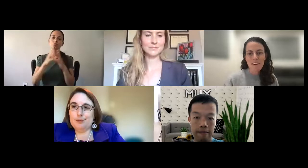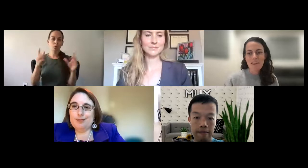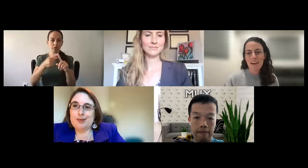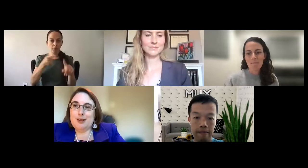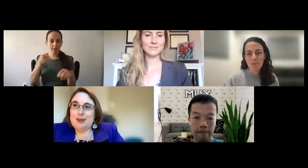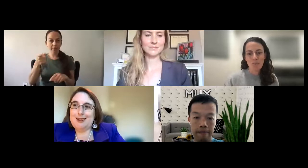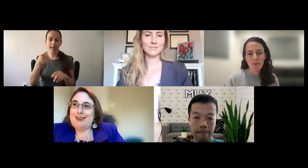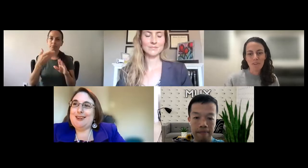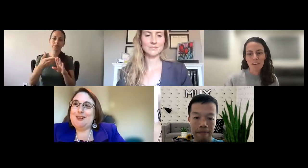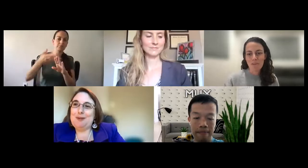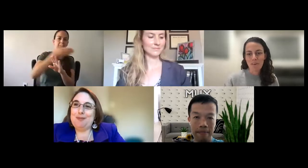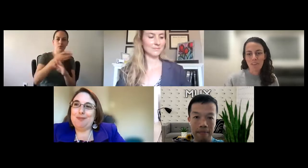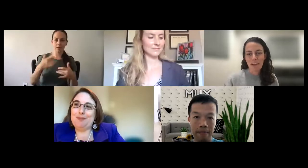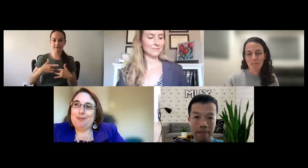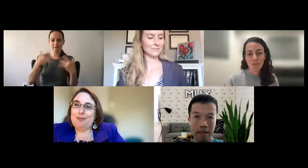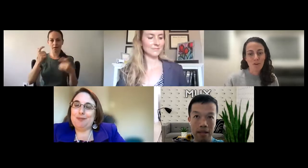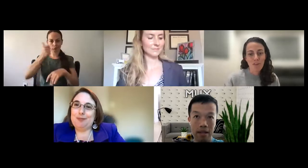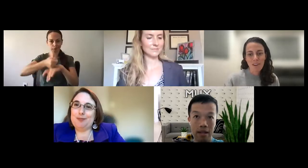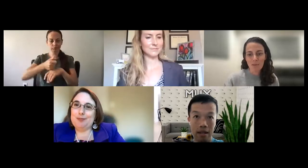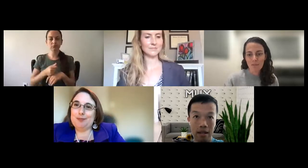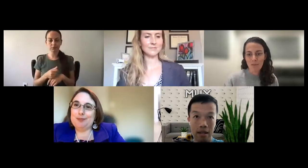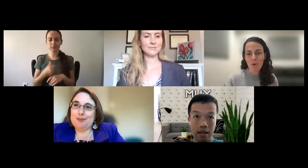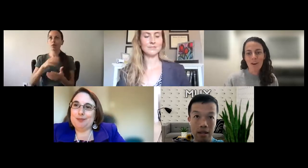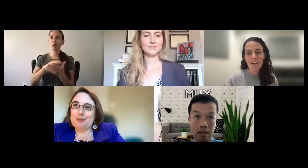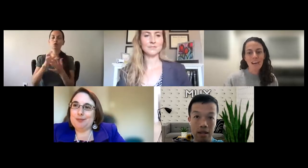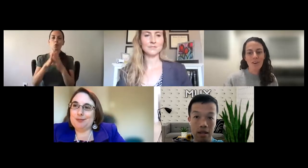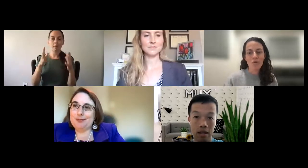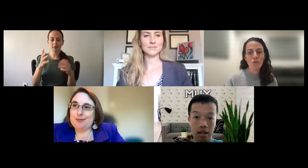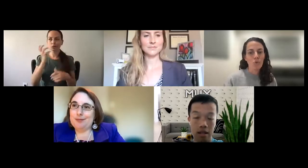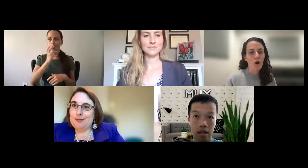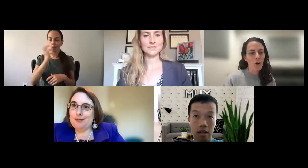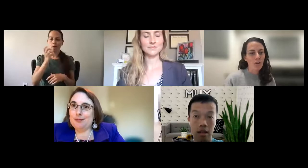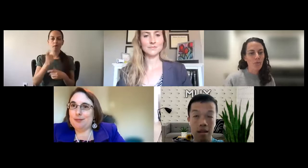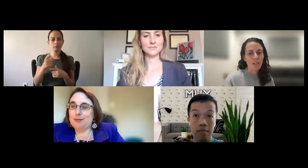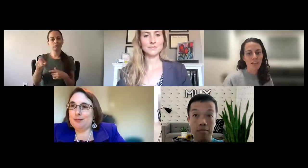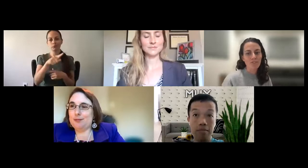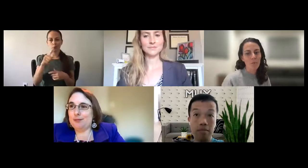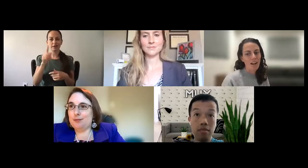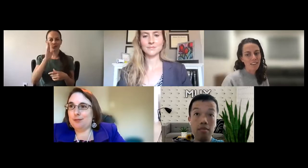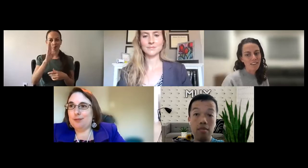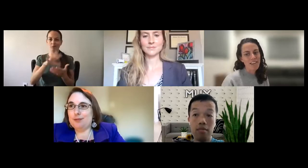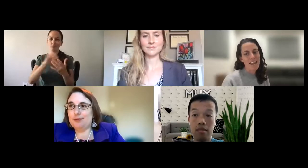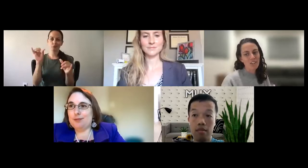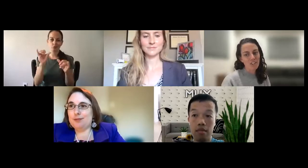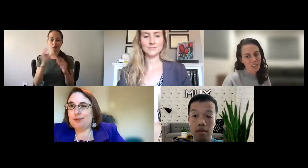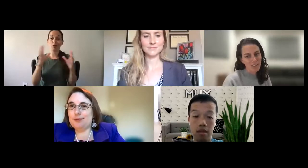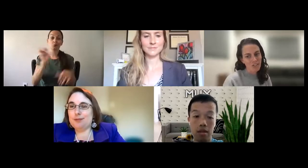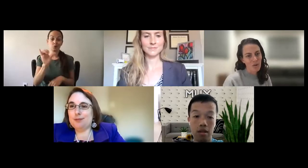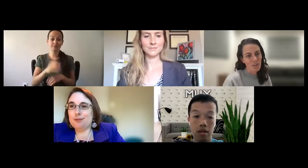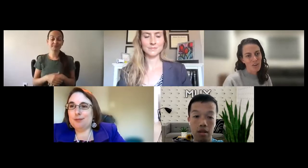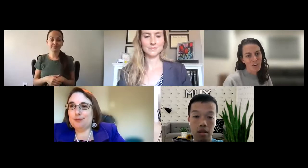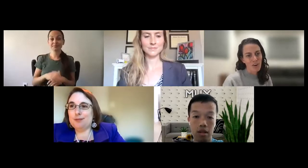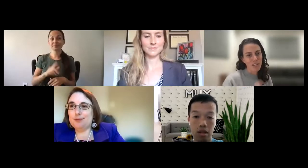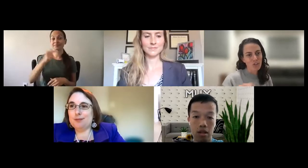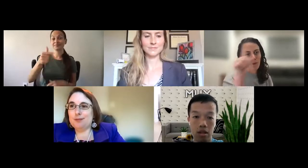prep, and I'm so grateful to them for everything I've learned so far. Can't wait for more, and I know you all will as well. Angela, let's start